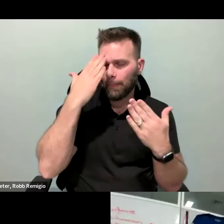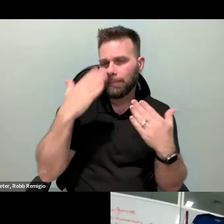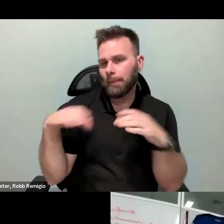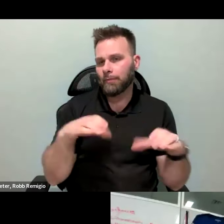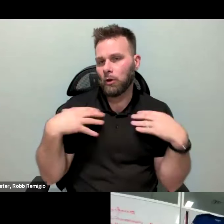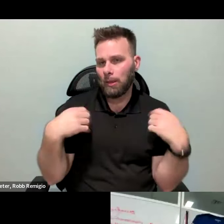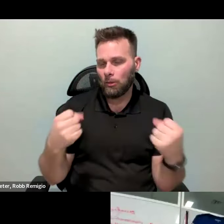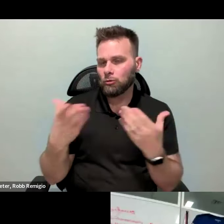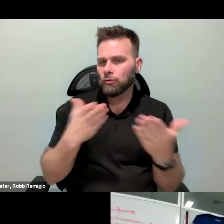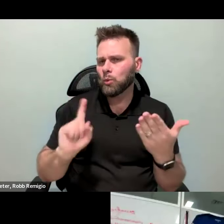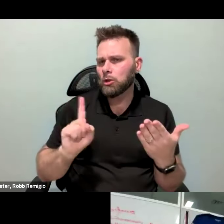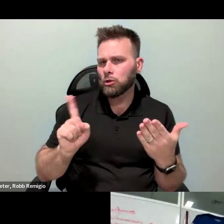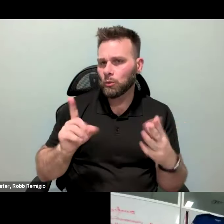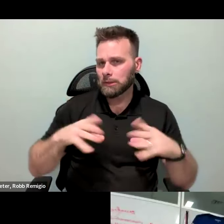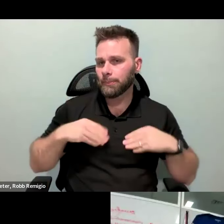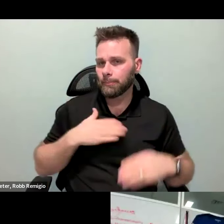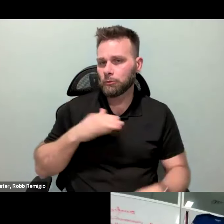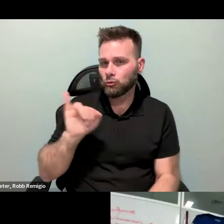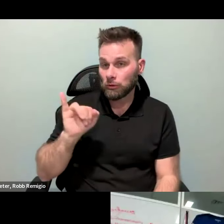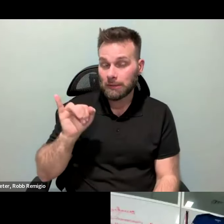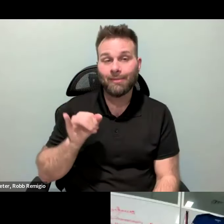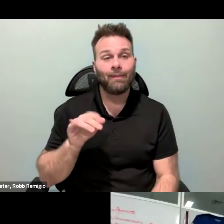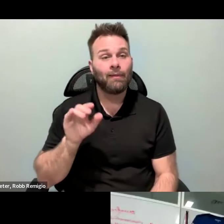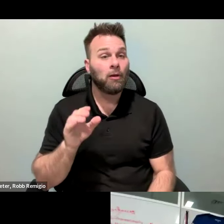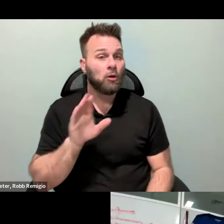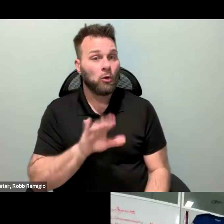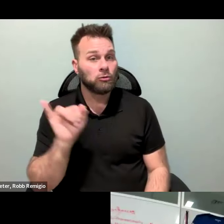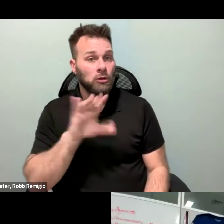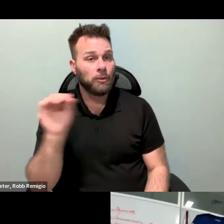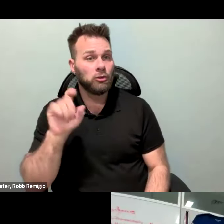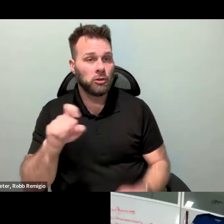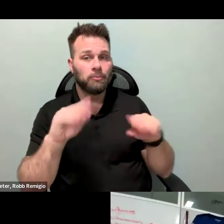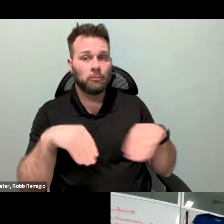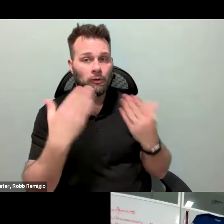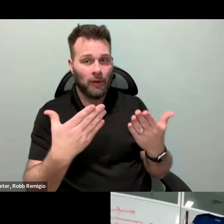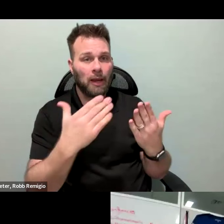the plan should, in theory, be able to at least provide you a list of set places.